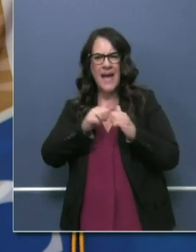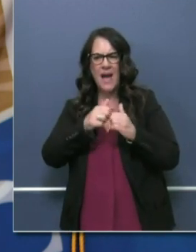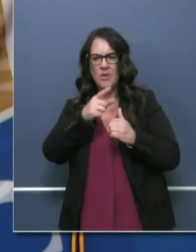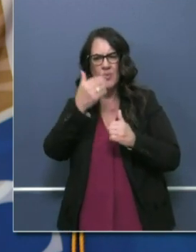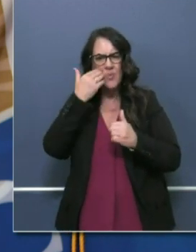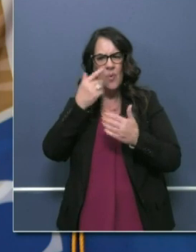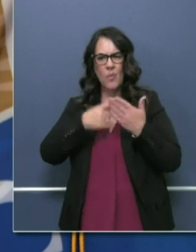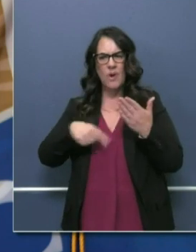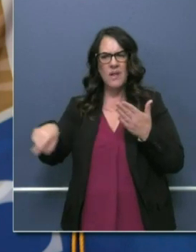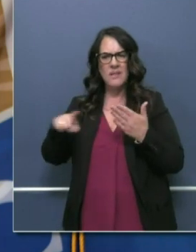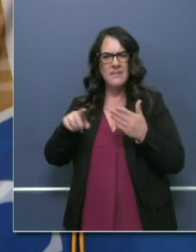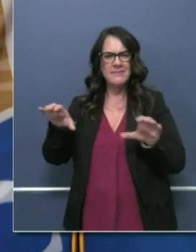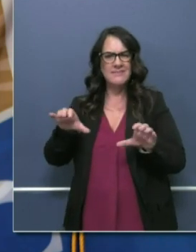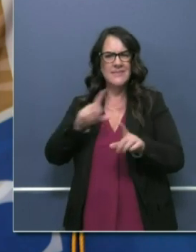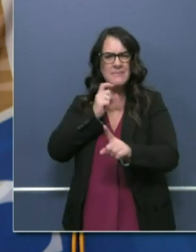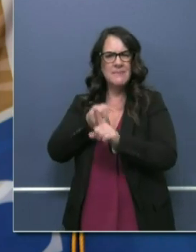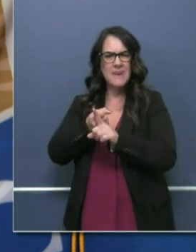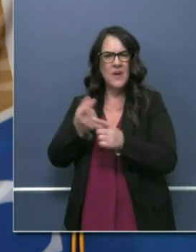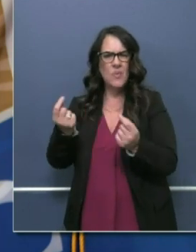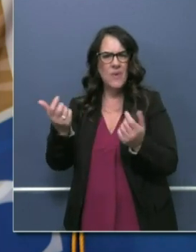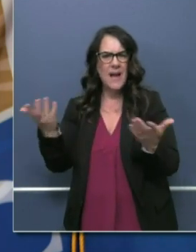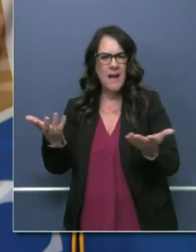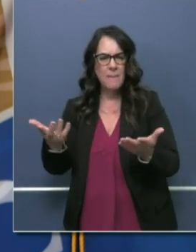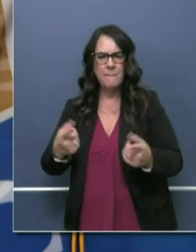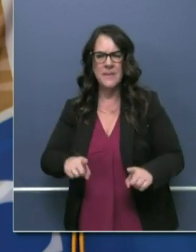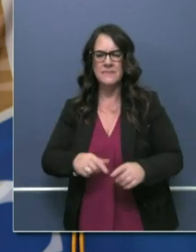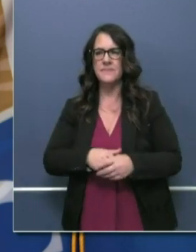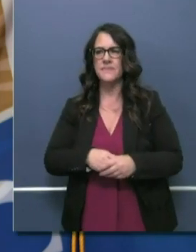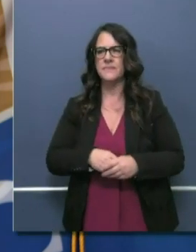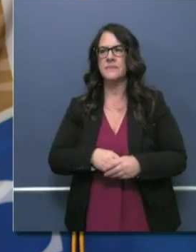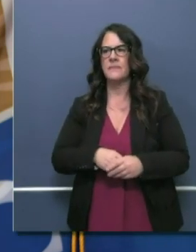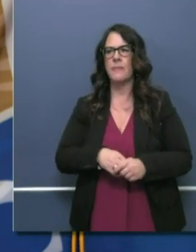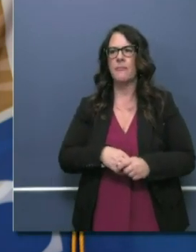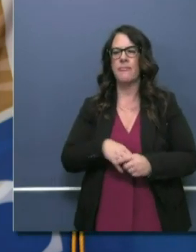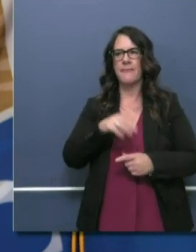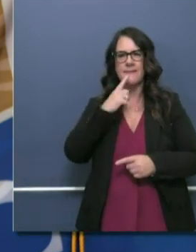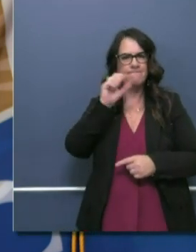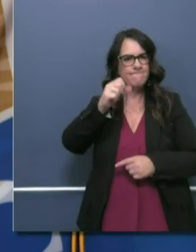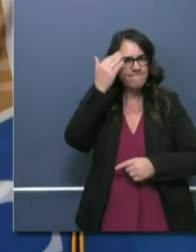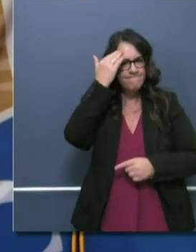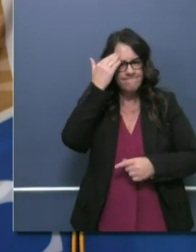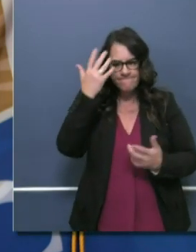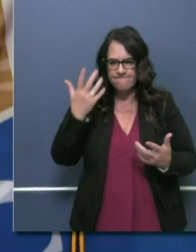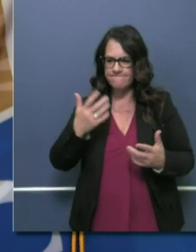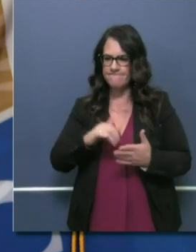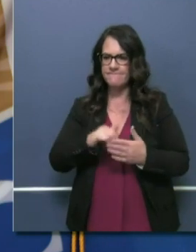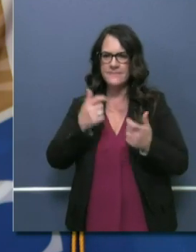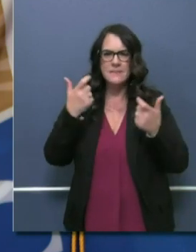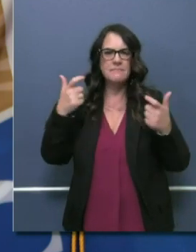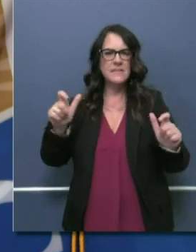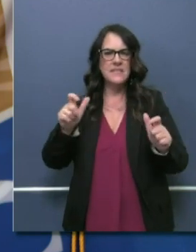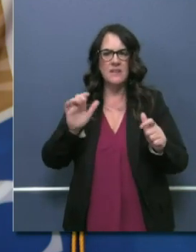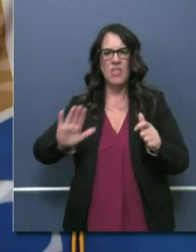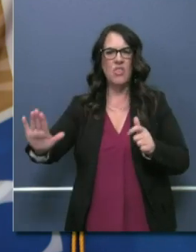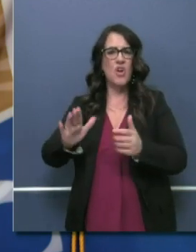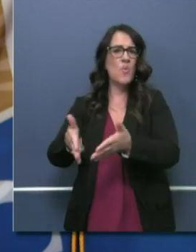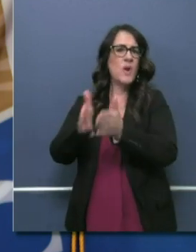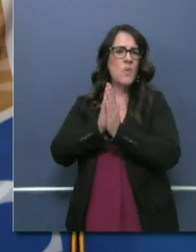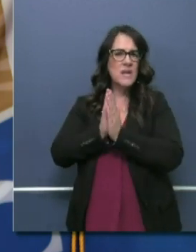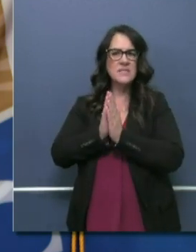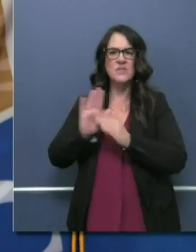Thank you. This budget is profoundly challenging. All of these requests, needs,